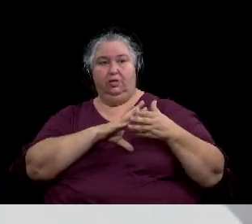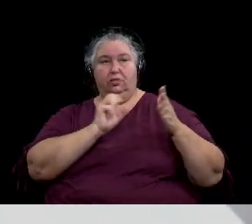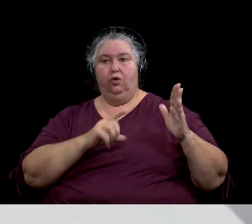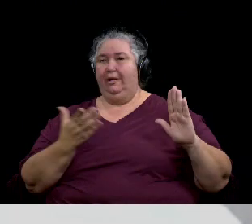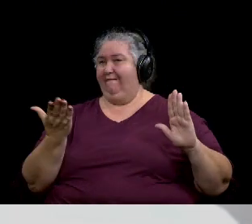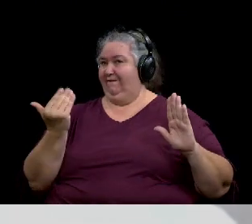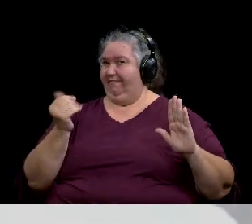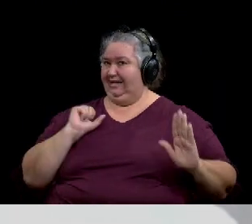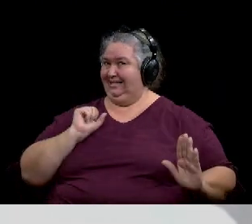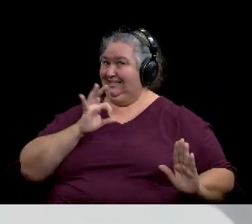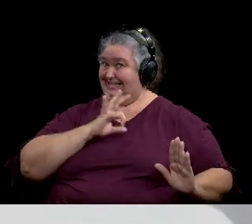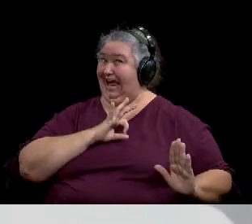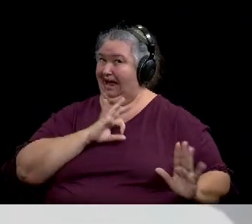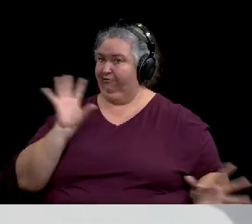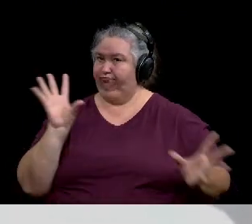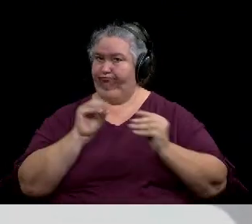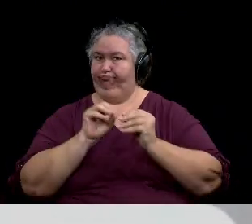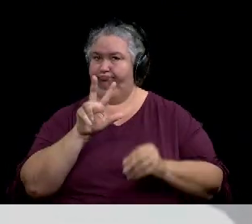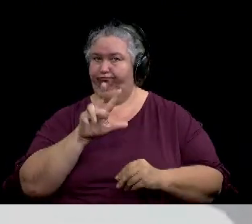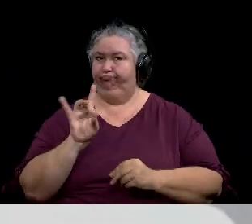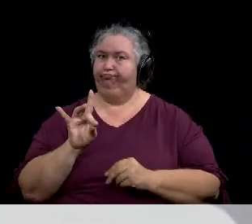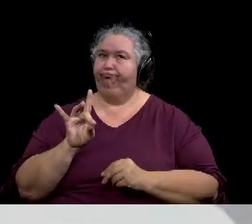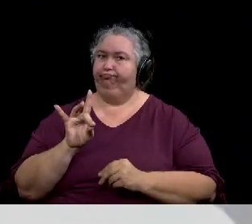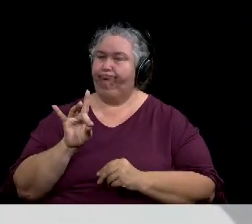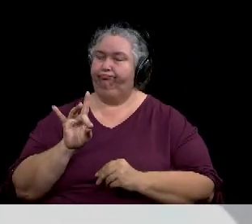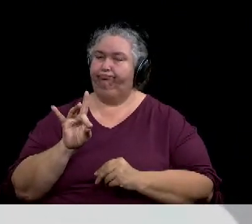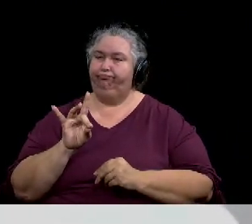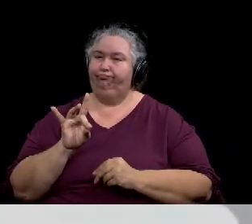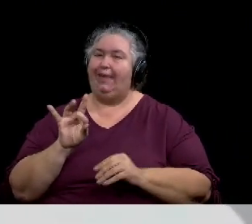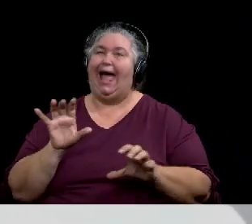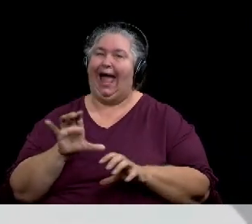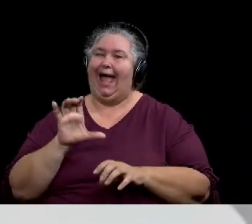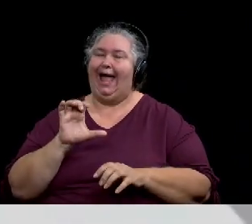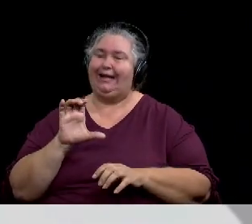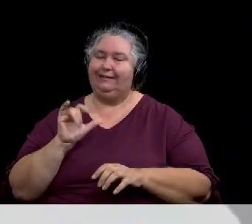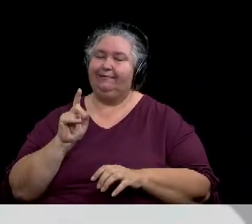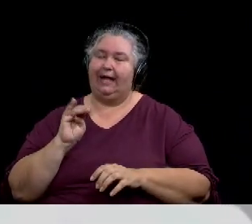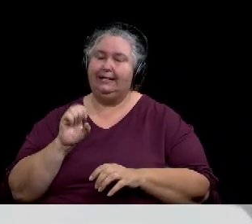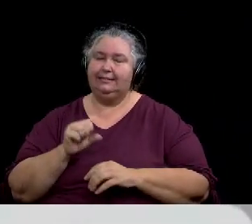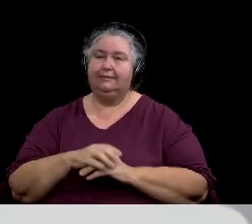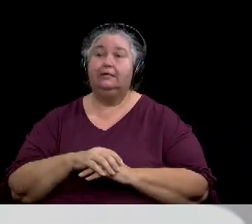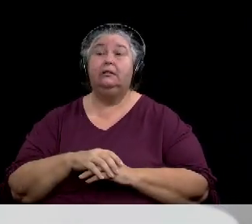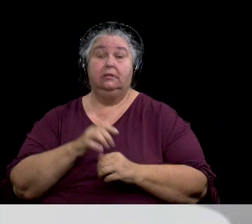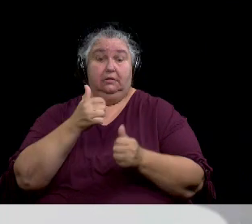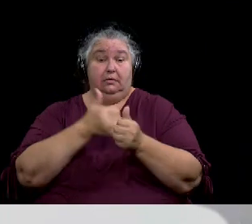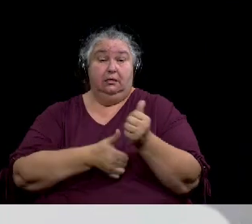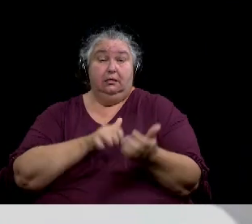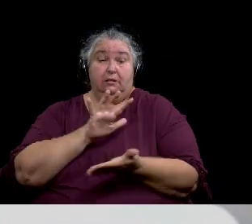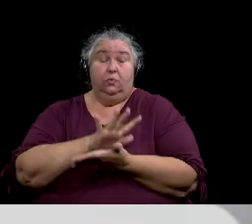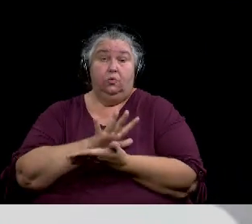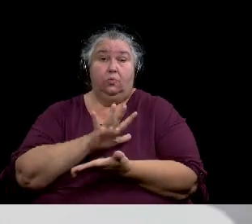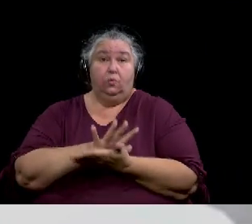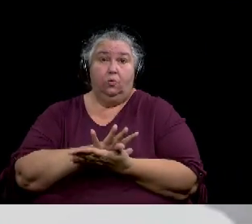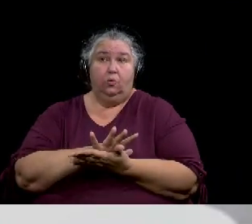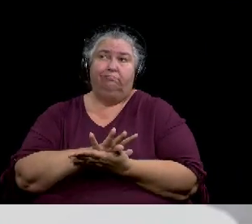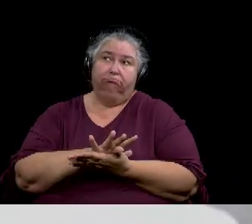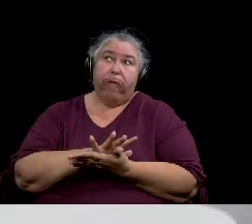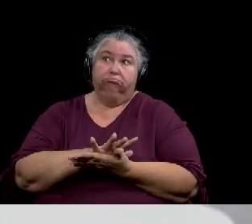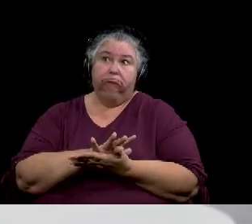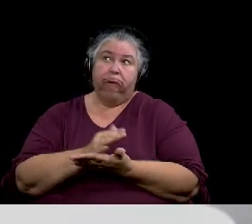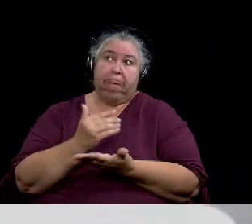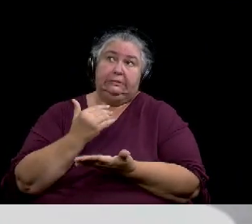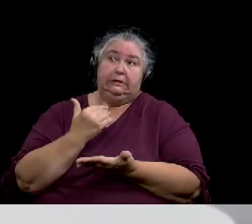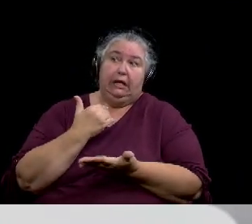15 staff make up those 38 active cases. Still, each of these schools has low numbers,